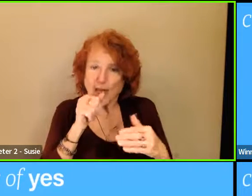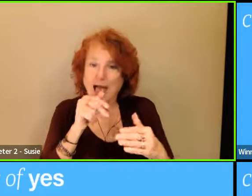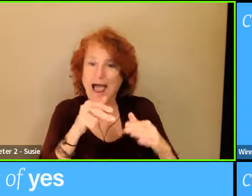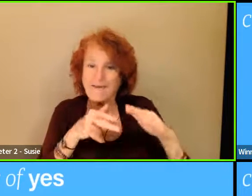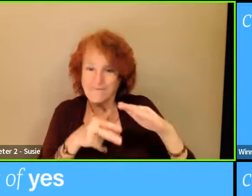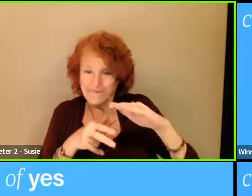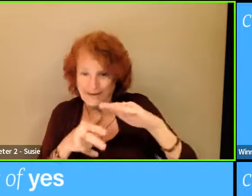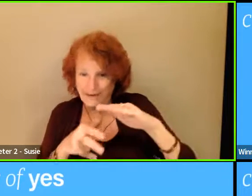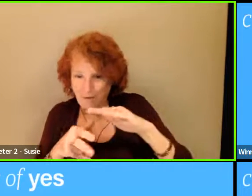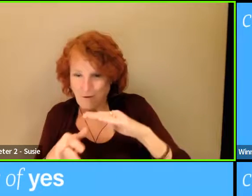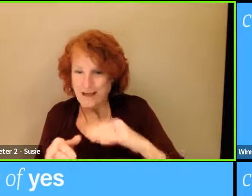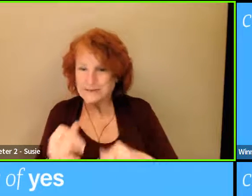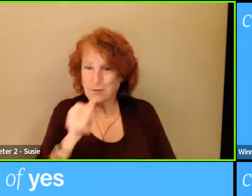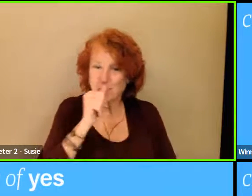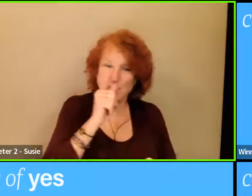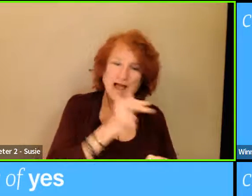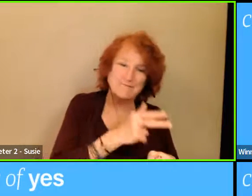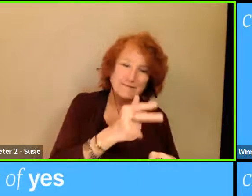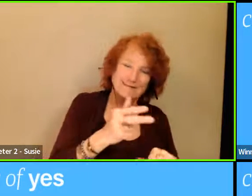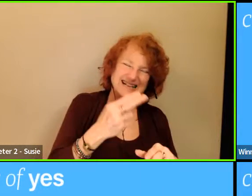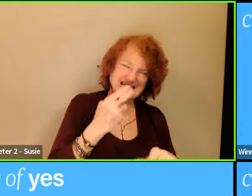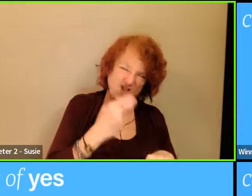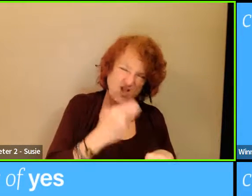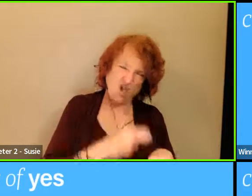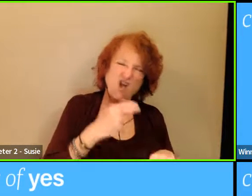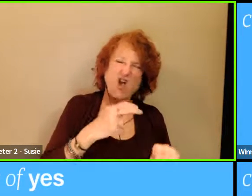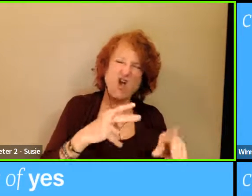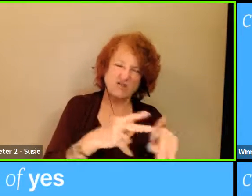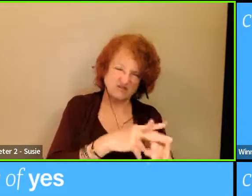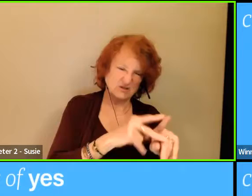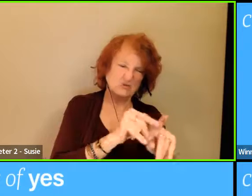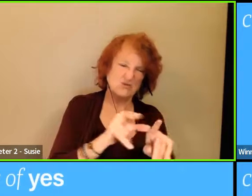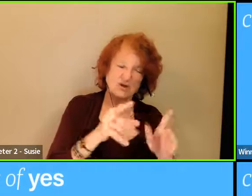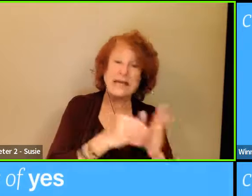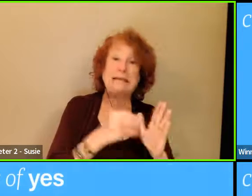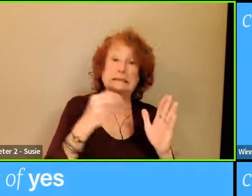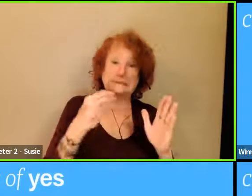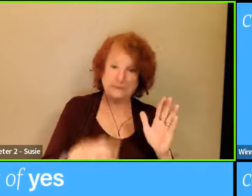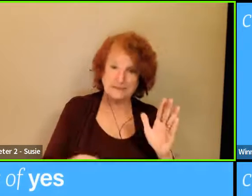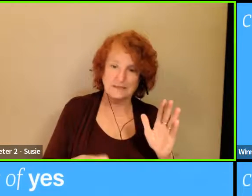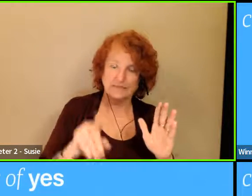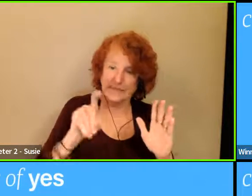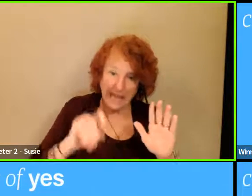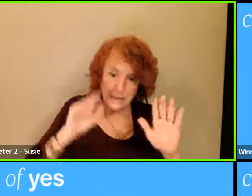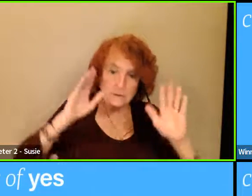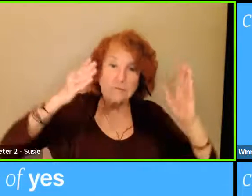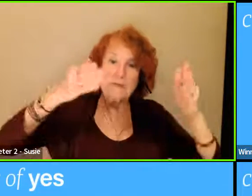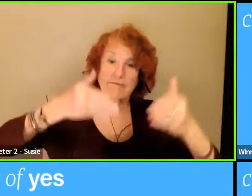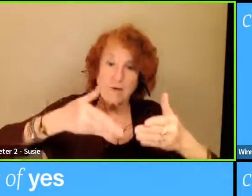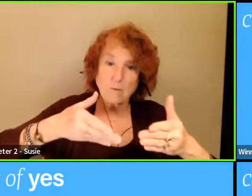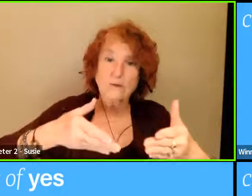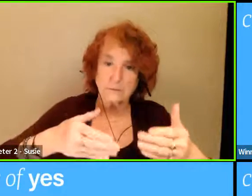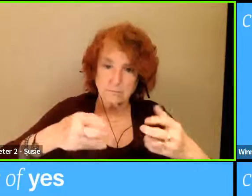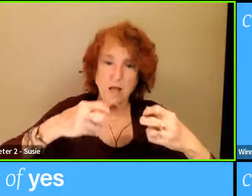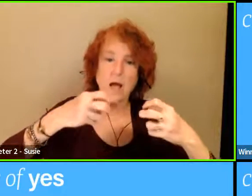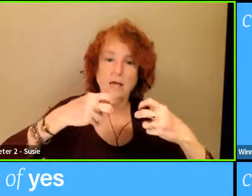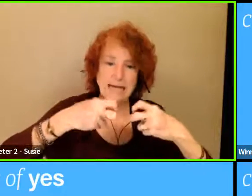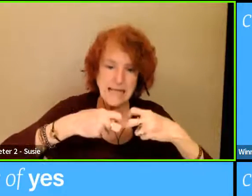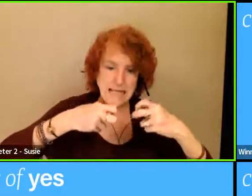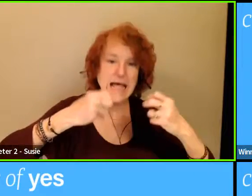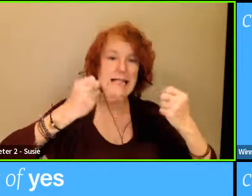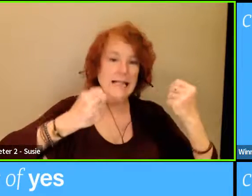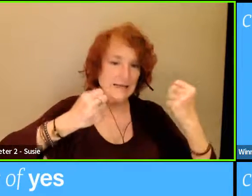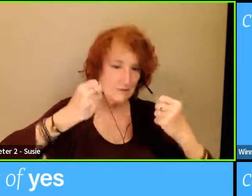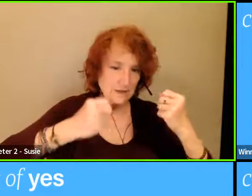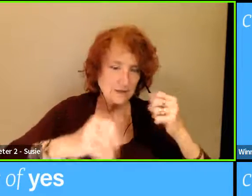it's very hard to charge your car. And it's expensive in the city as well. Anyway, that should be the focus. That was one of my questions. Lucy, but I had go